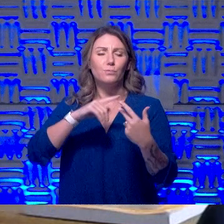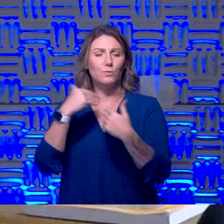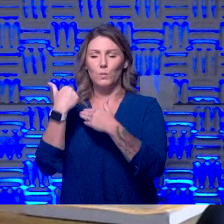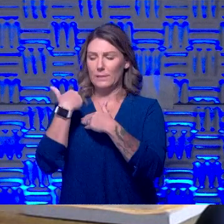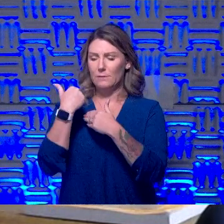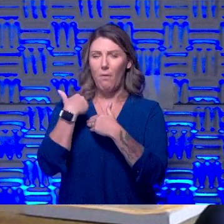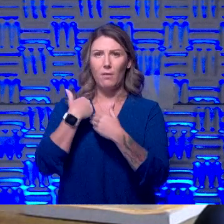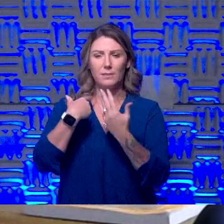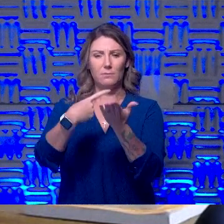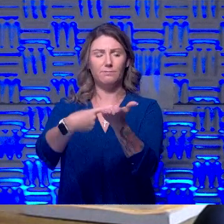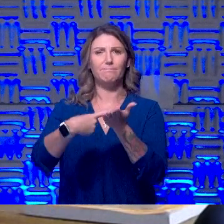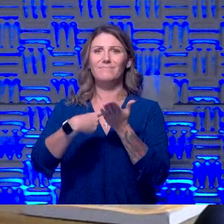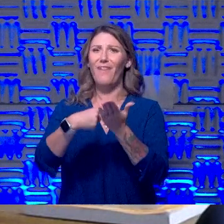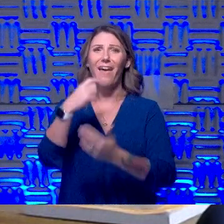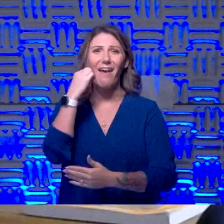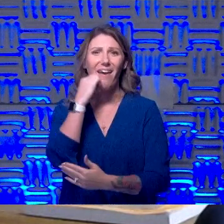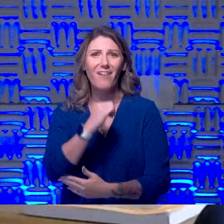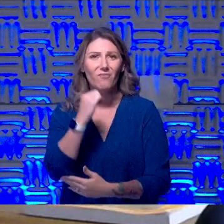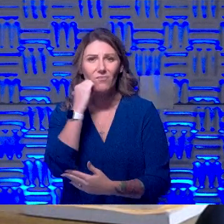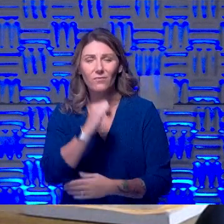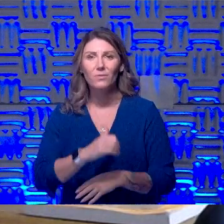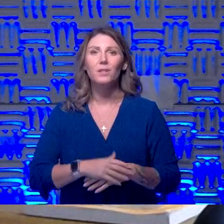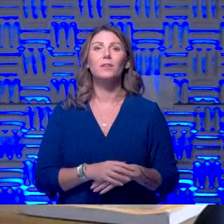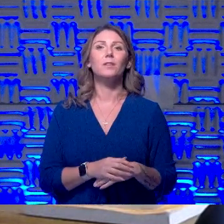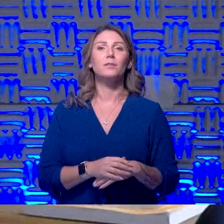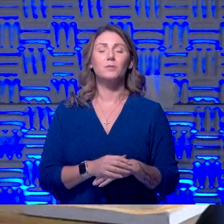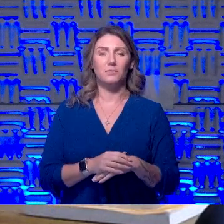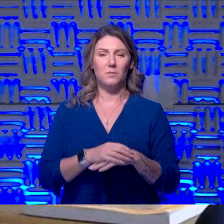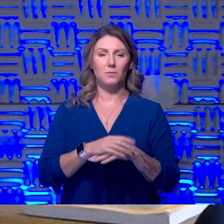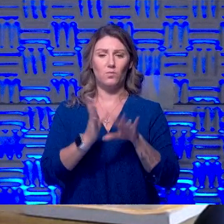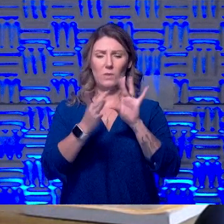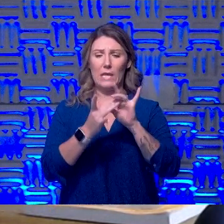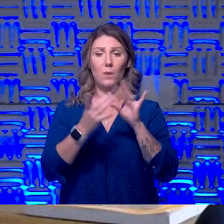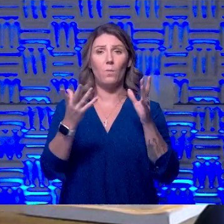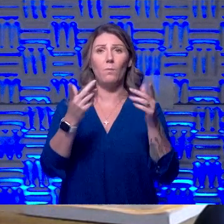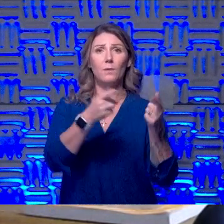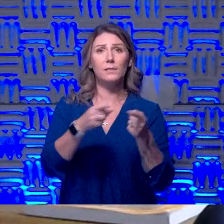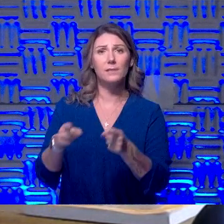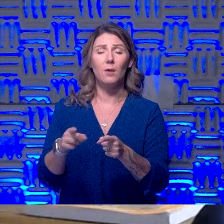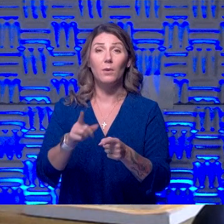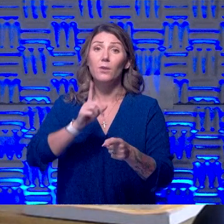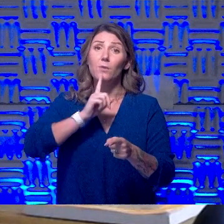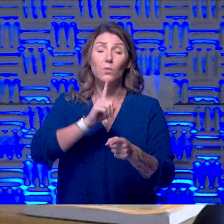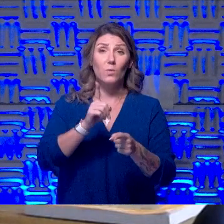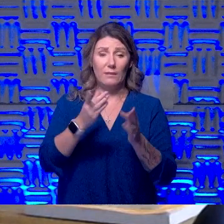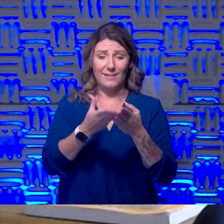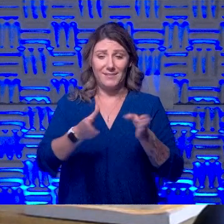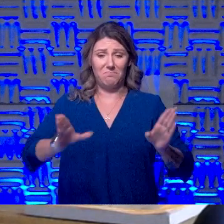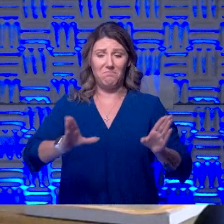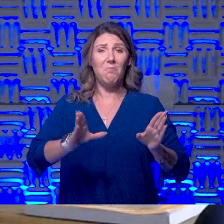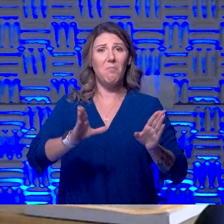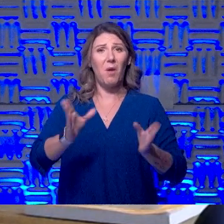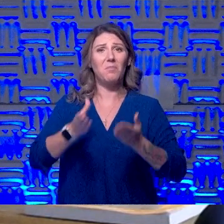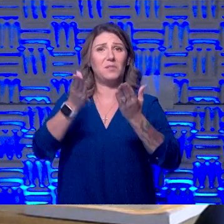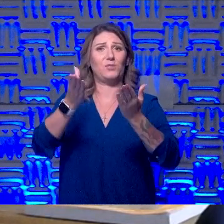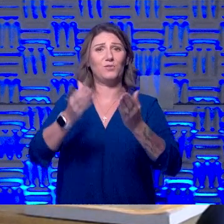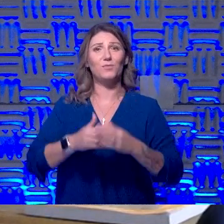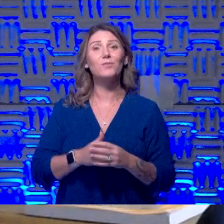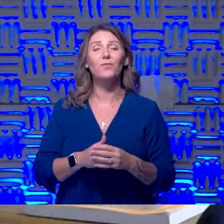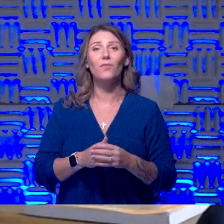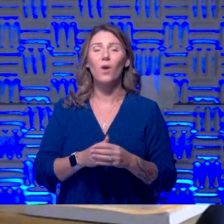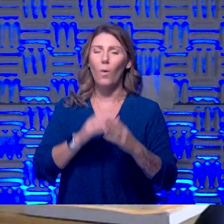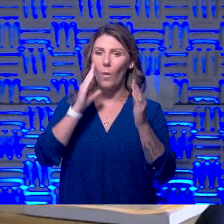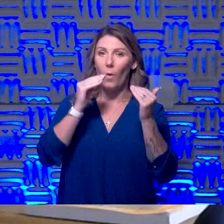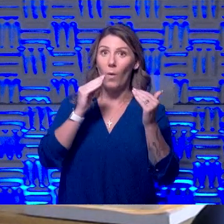responsible discussion every single day about what's happening. It really is a public service, and I hope you